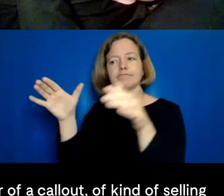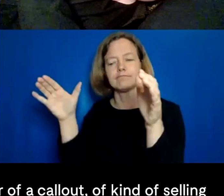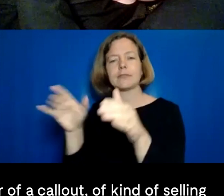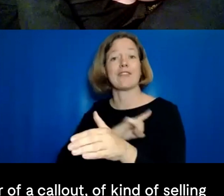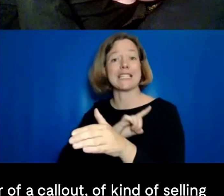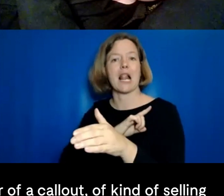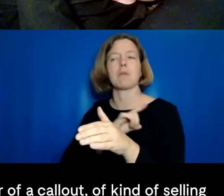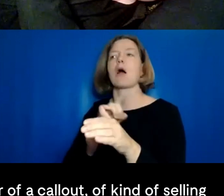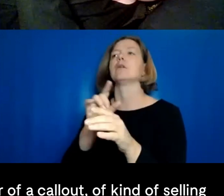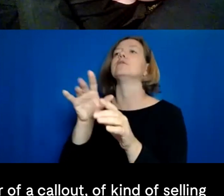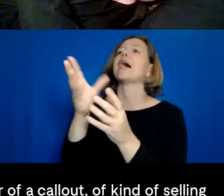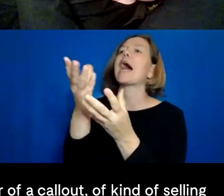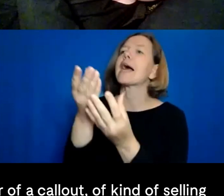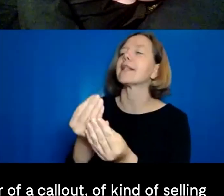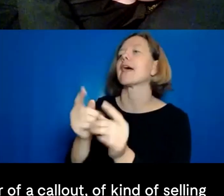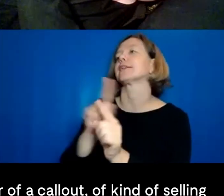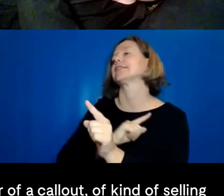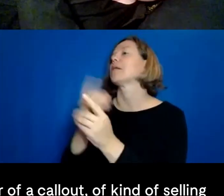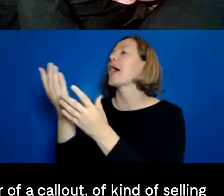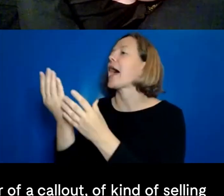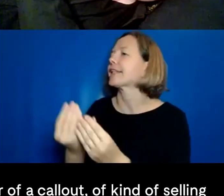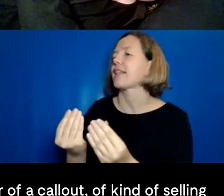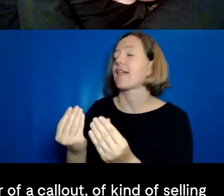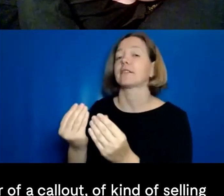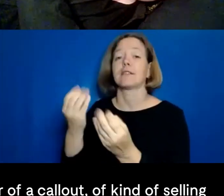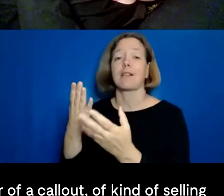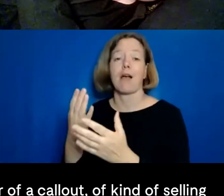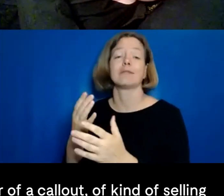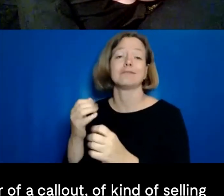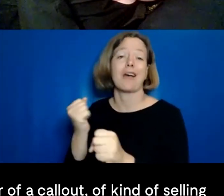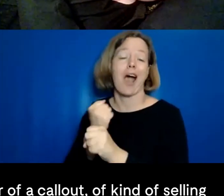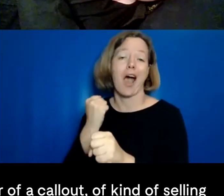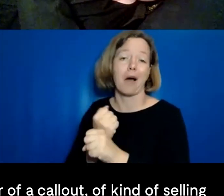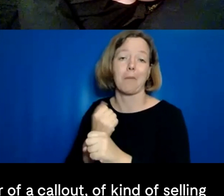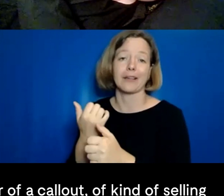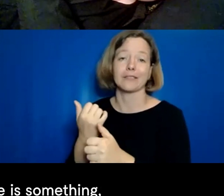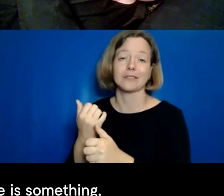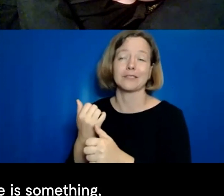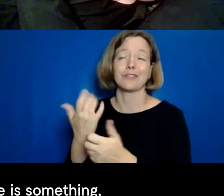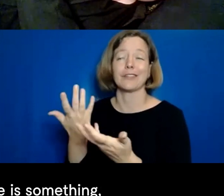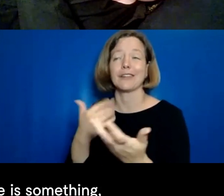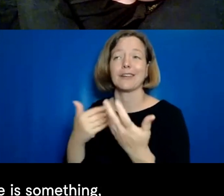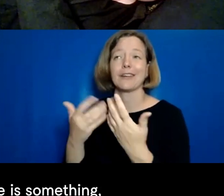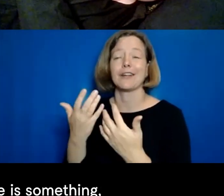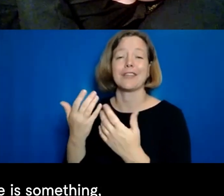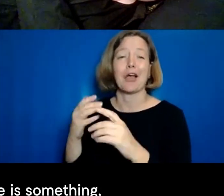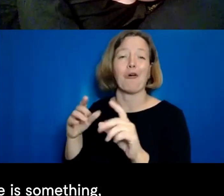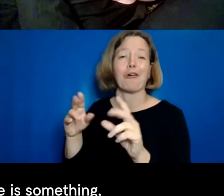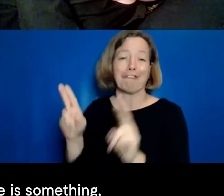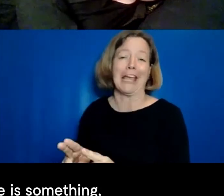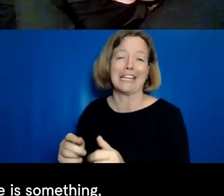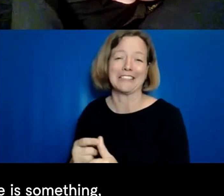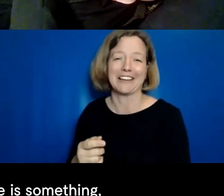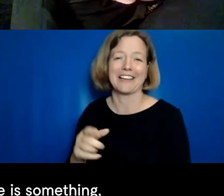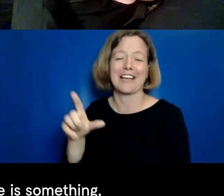of a call out, of kind of selling yourself or responding to. So I think there's something that